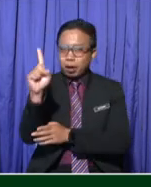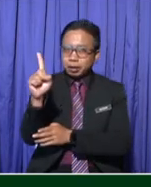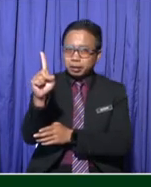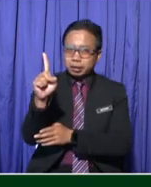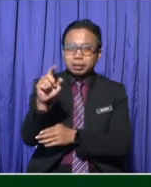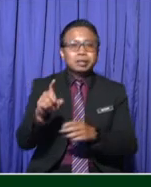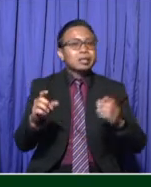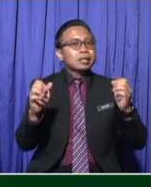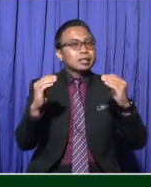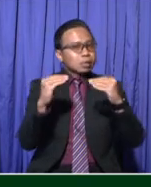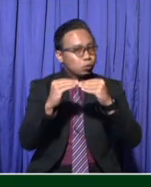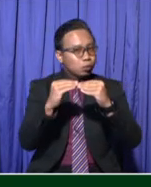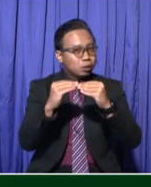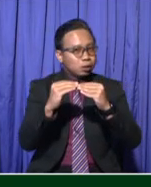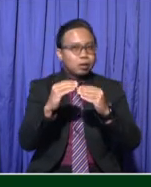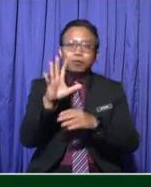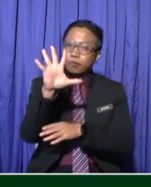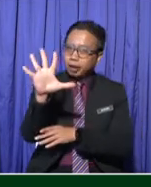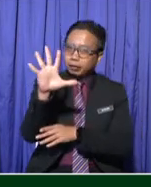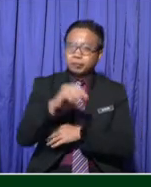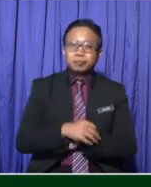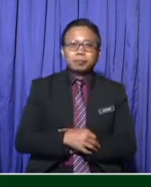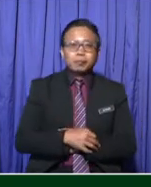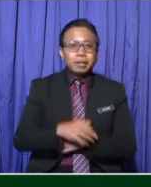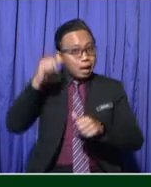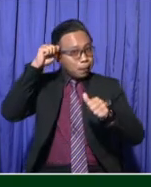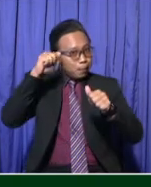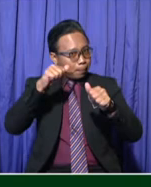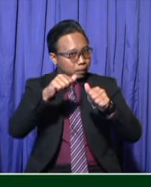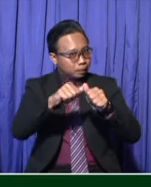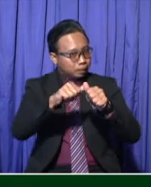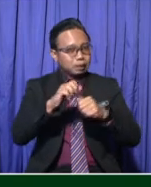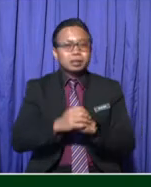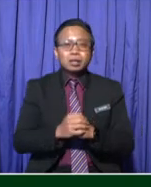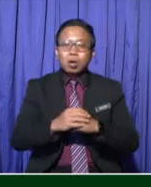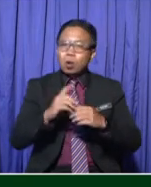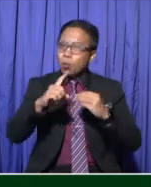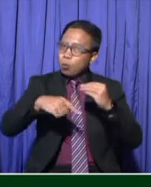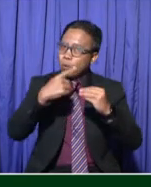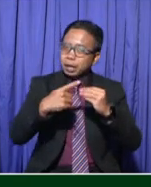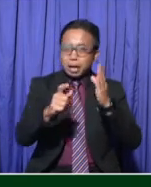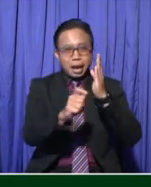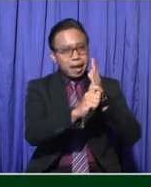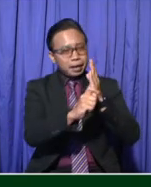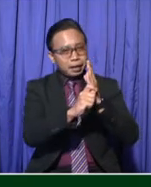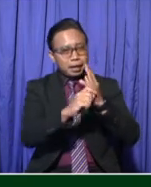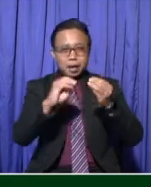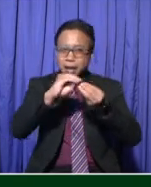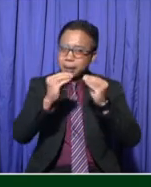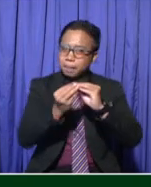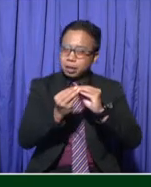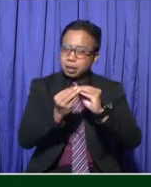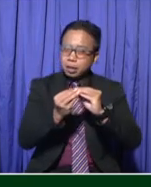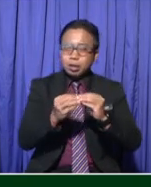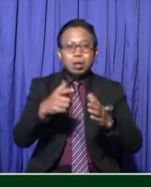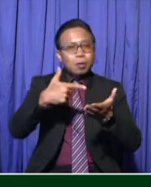is equal to five. Remember, when we add, the number will be